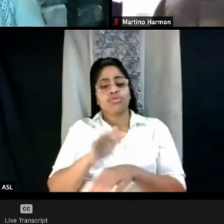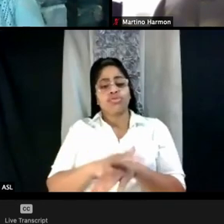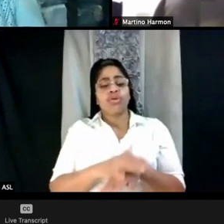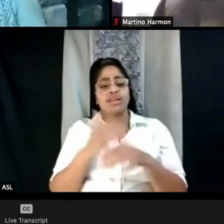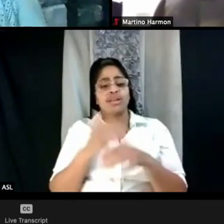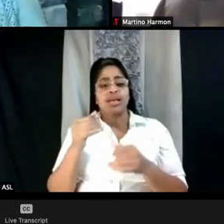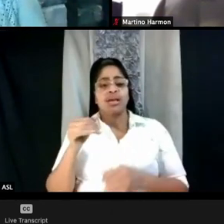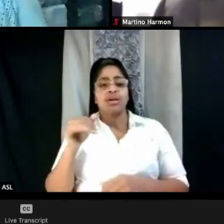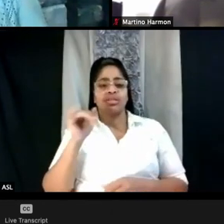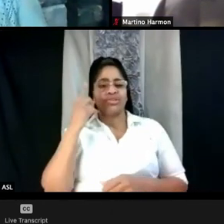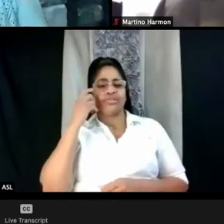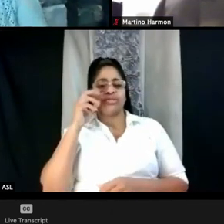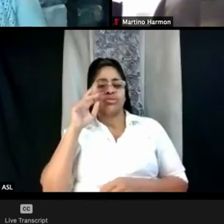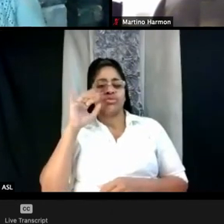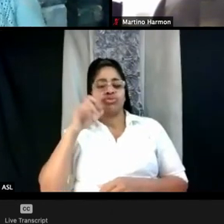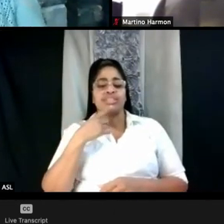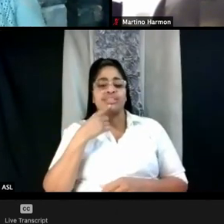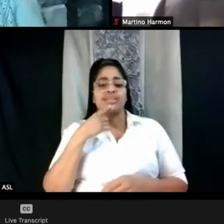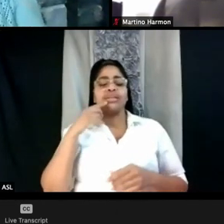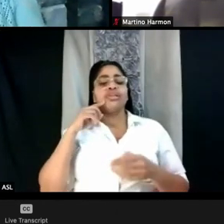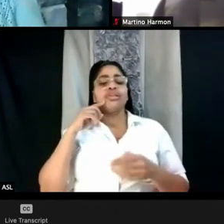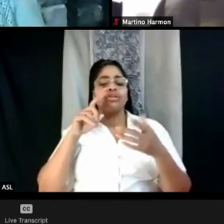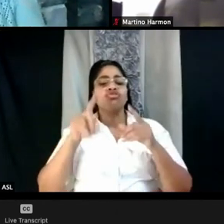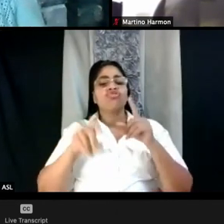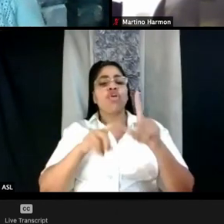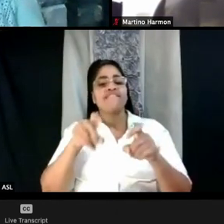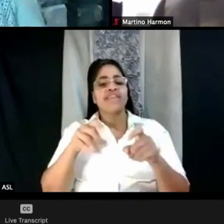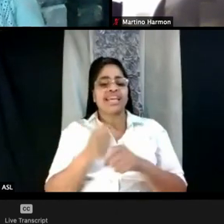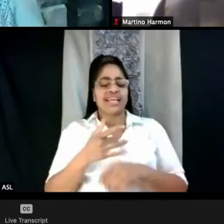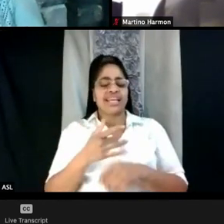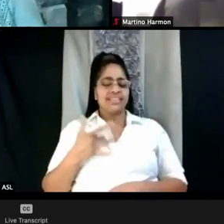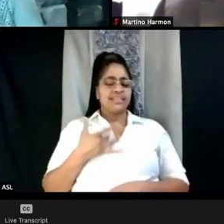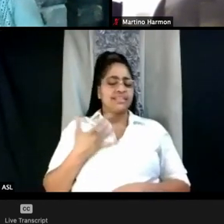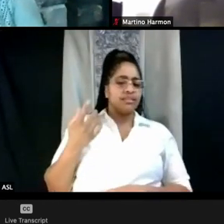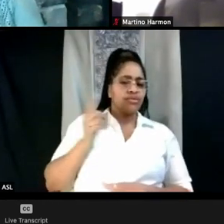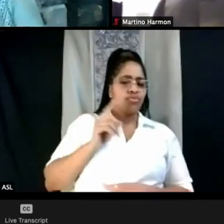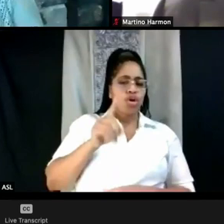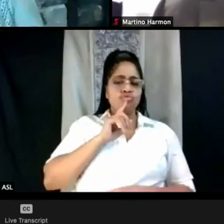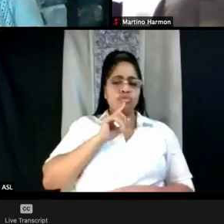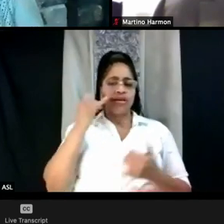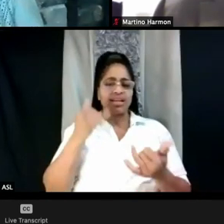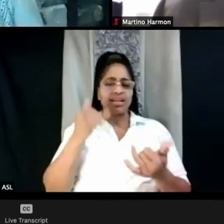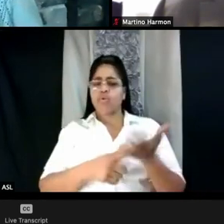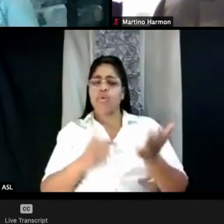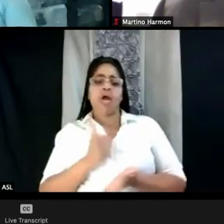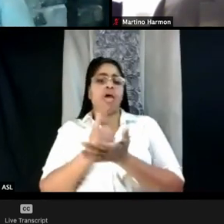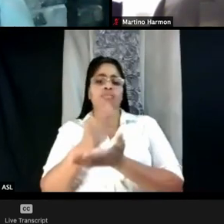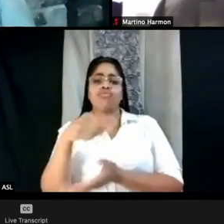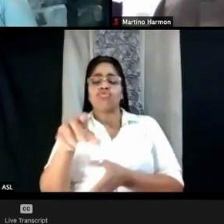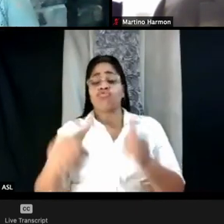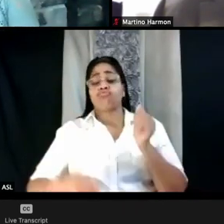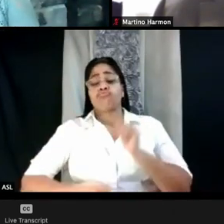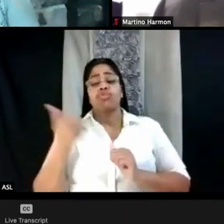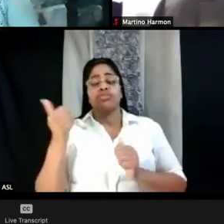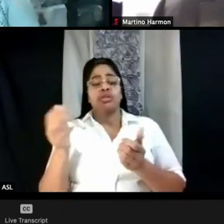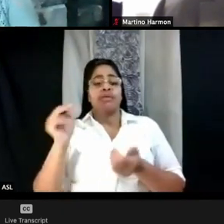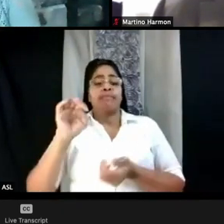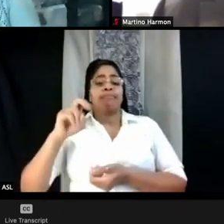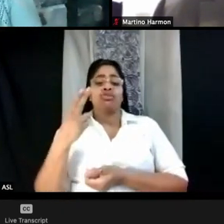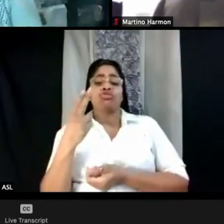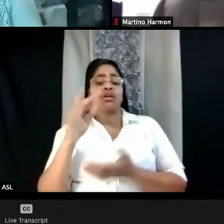survey for campus to get a sense of where you are now and what would help you the most. Michigan Medicine did a